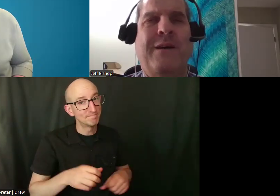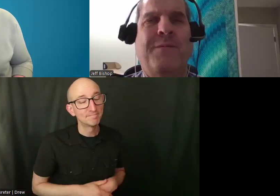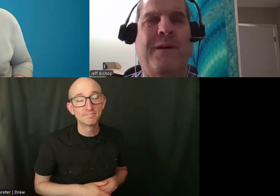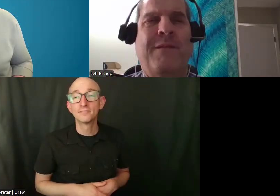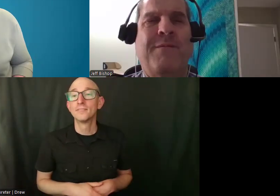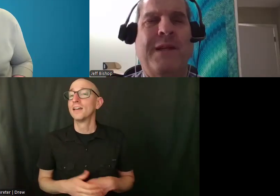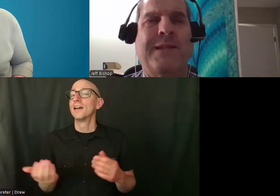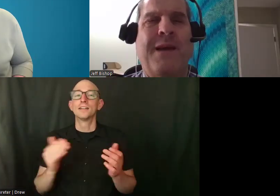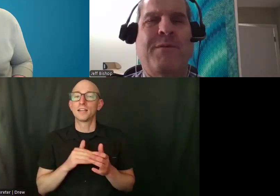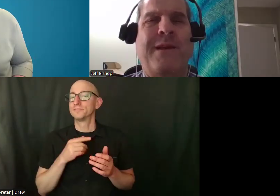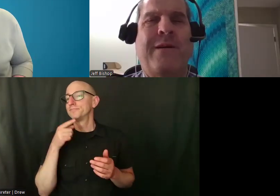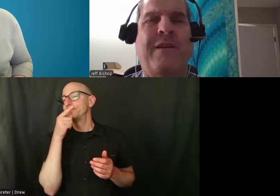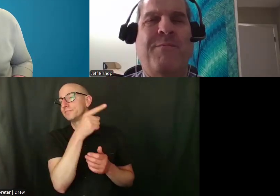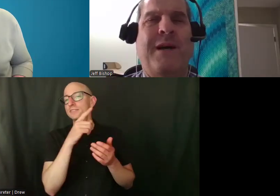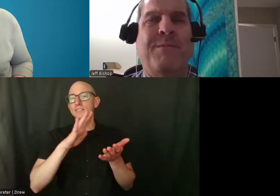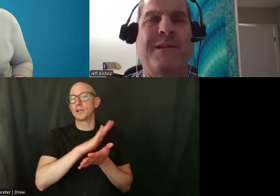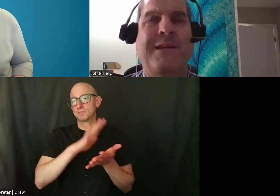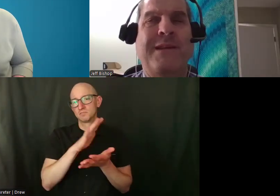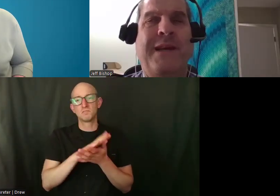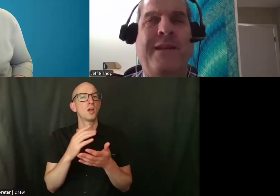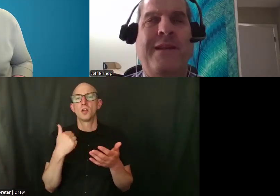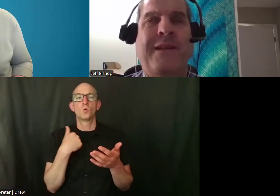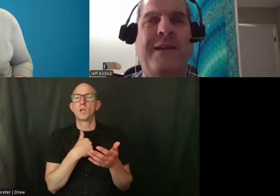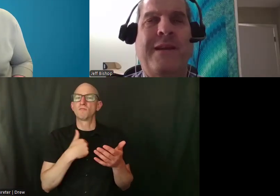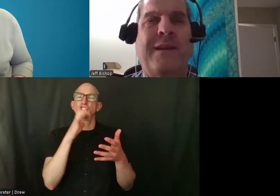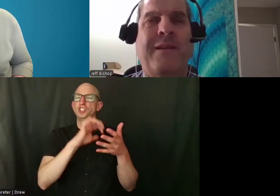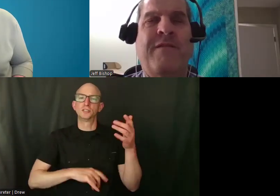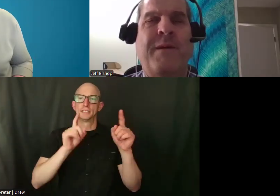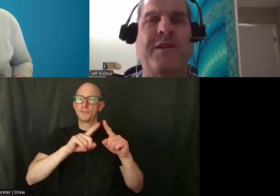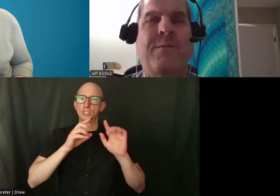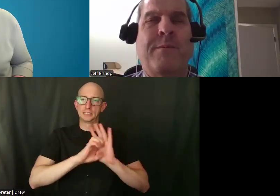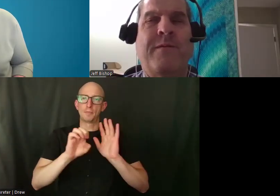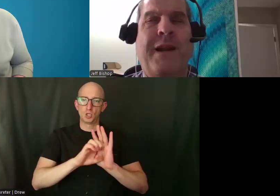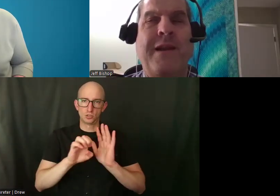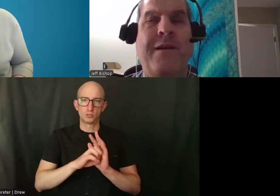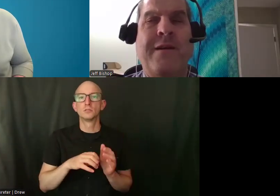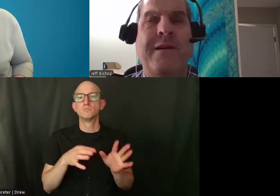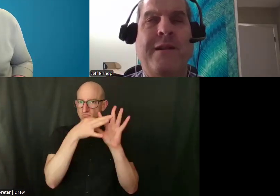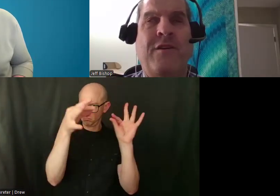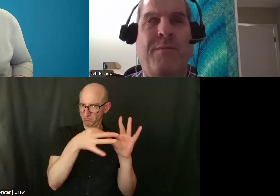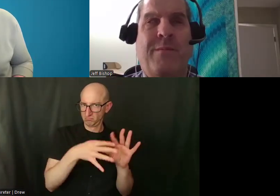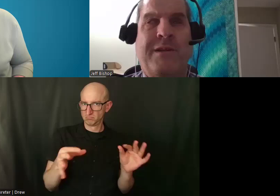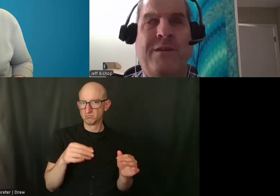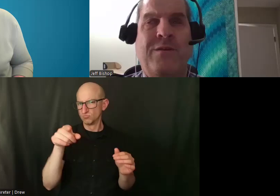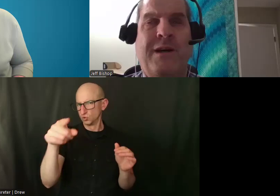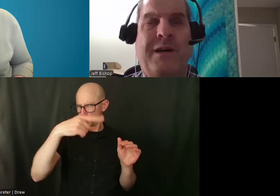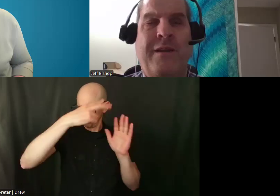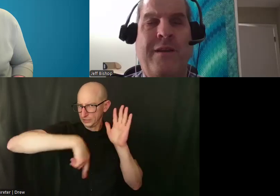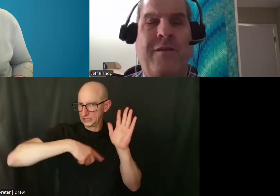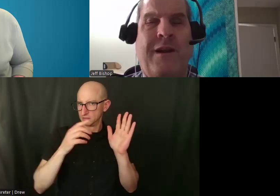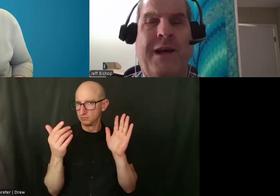kinds of examples here of prompts in the information that we're providing here that you'll be able